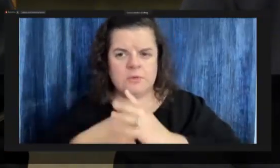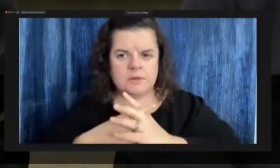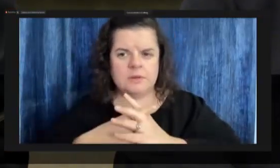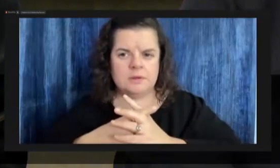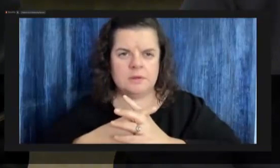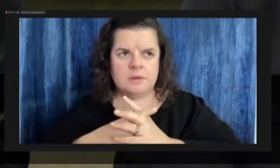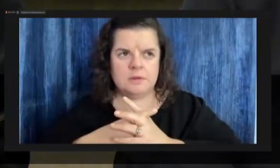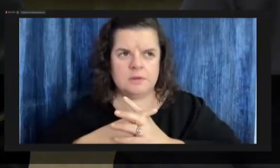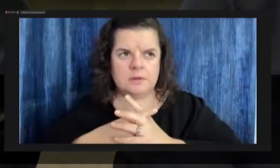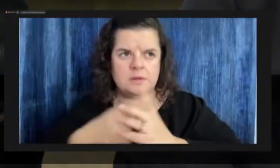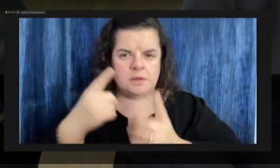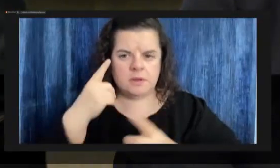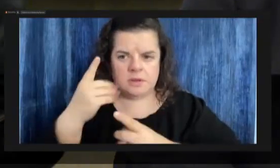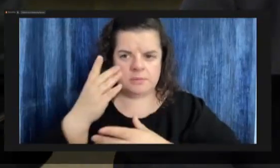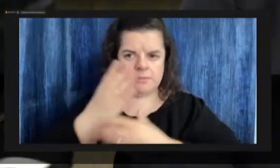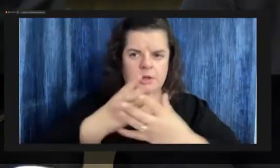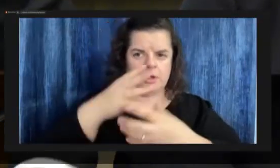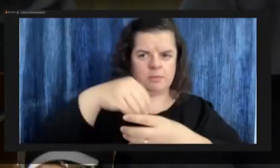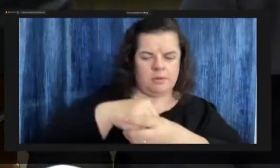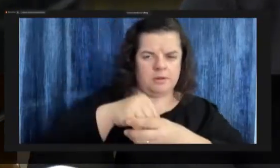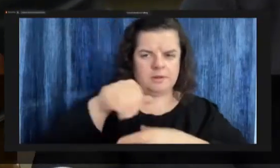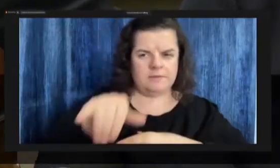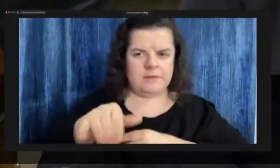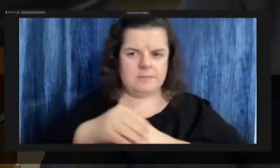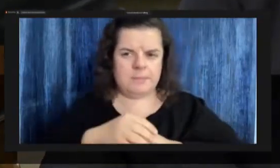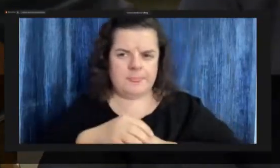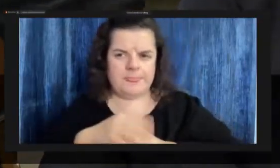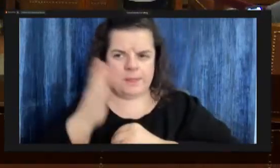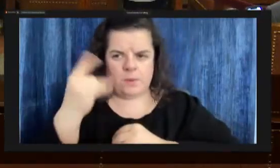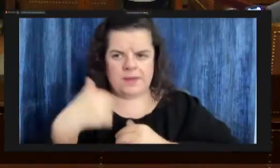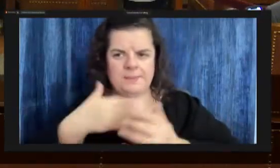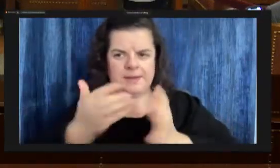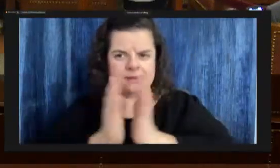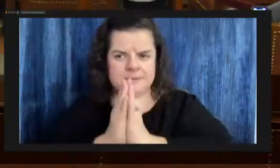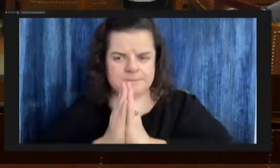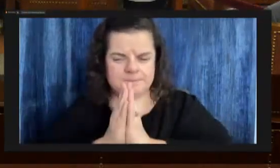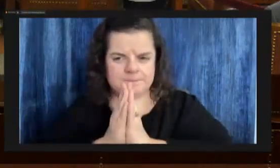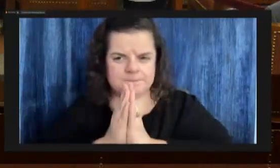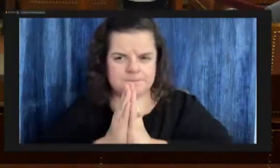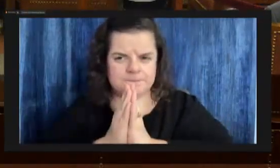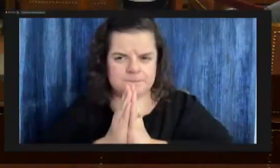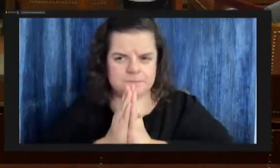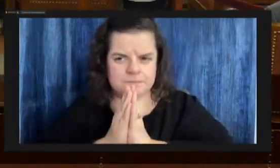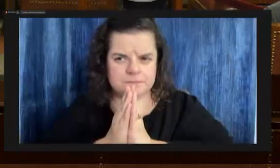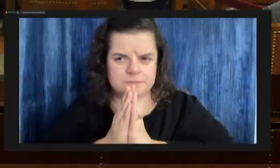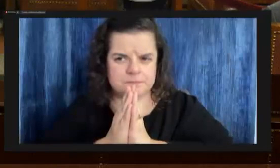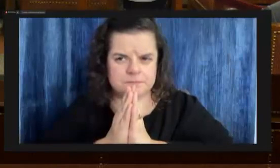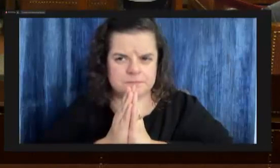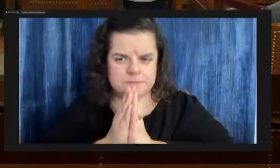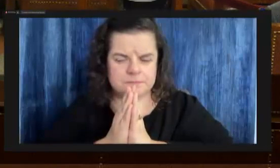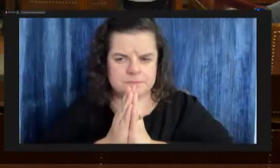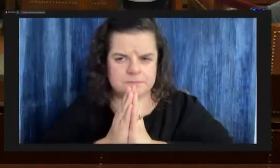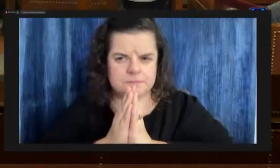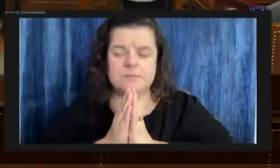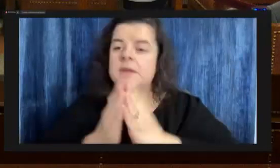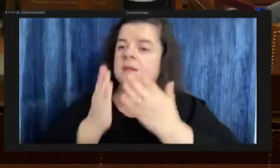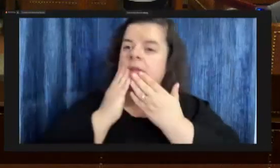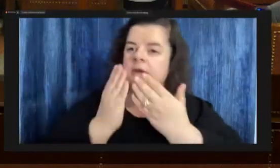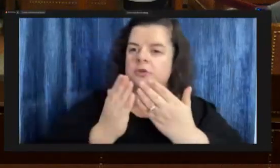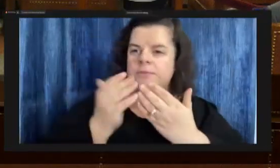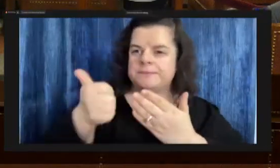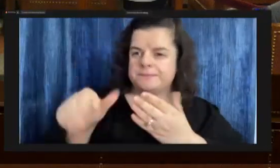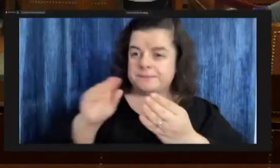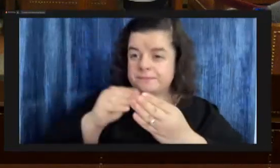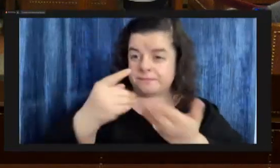to be part of that office. And so that's why I'm asking for that. So out of breath. Thank you. Any Thank you. Further